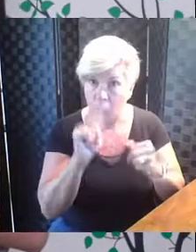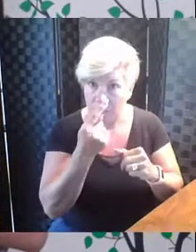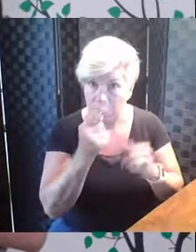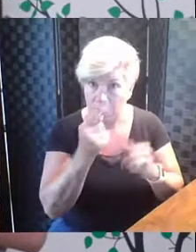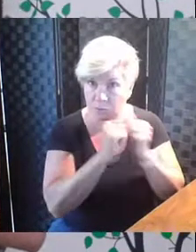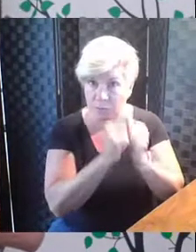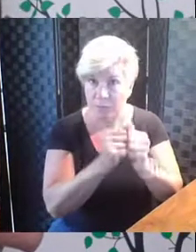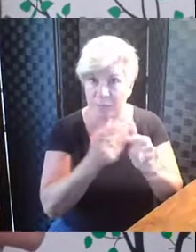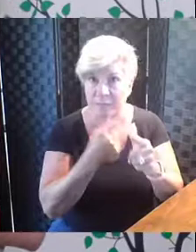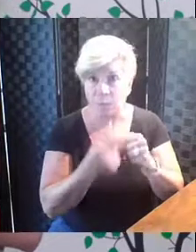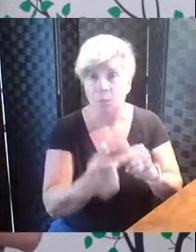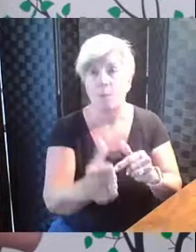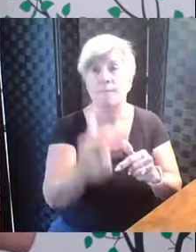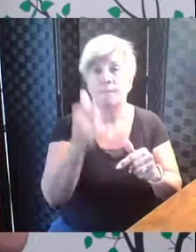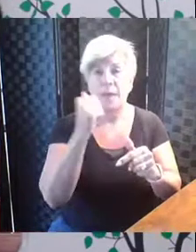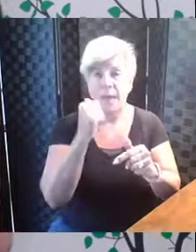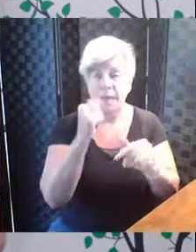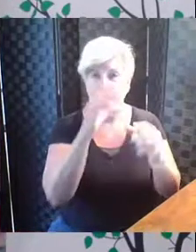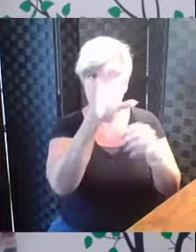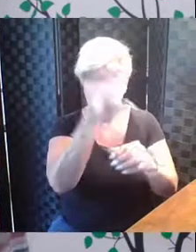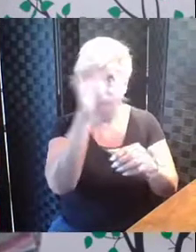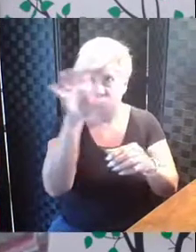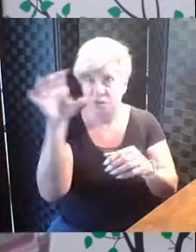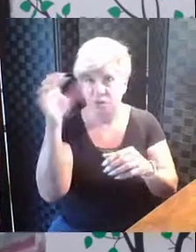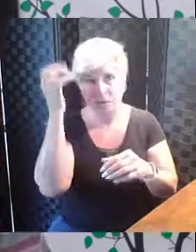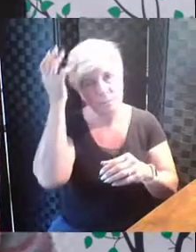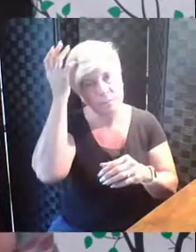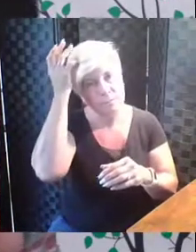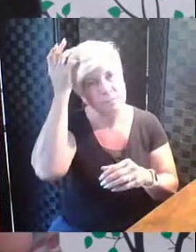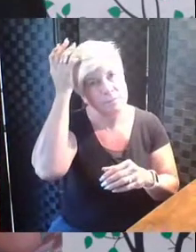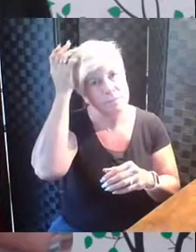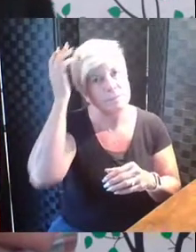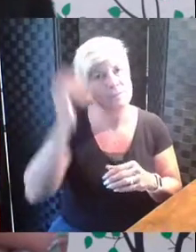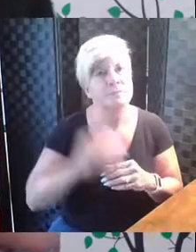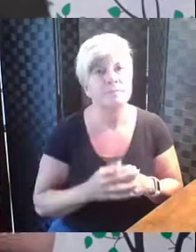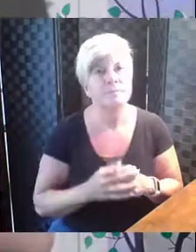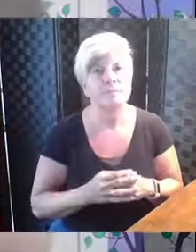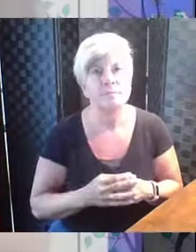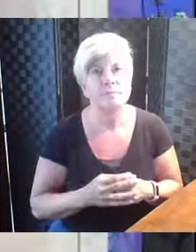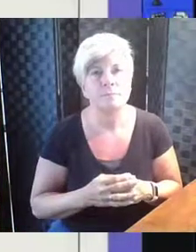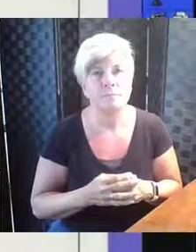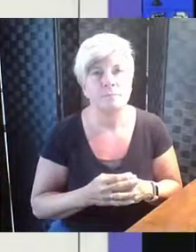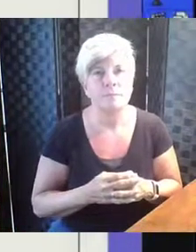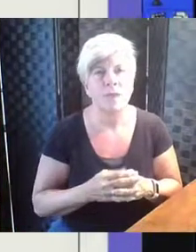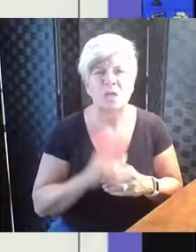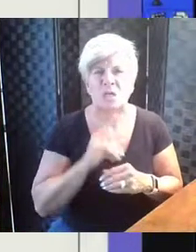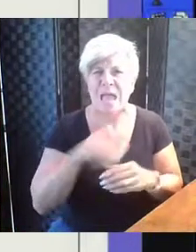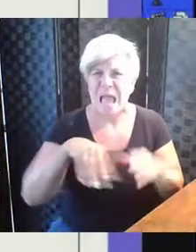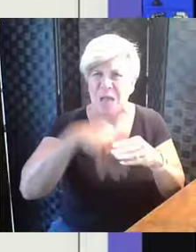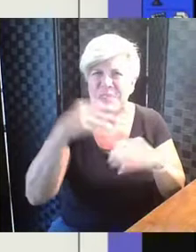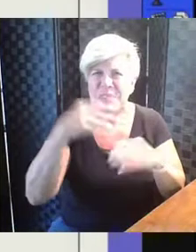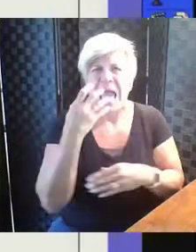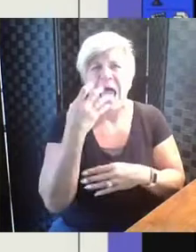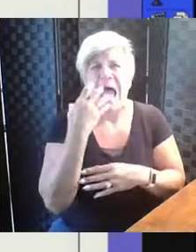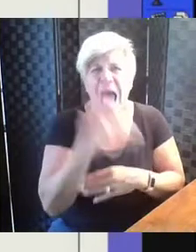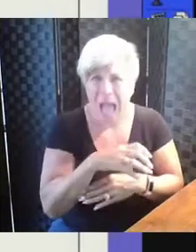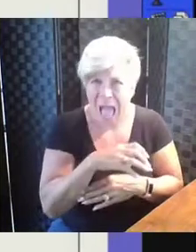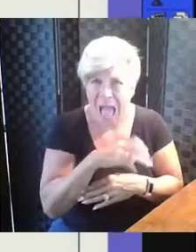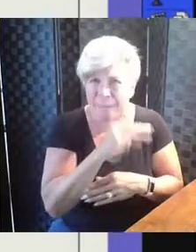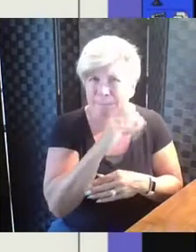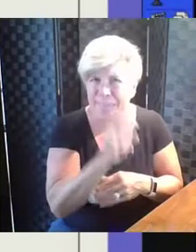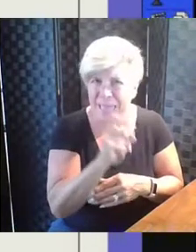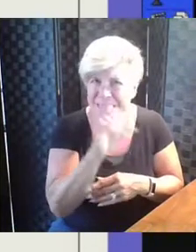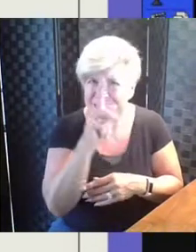all together, and then we're going to go back and chunk, just like she did. So our problem says, it is so hot